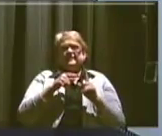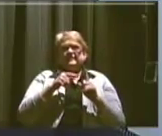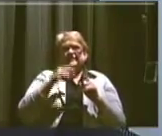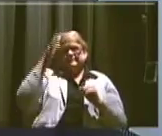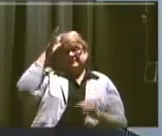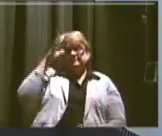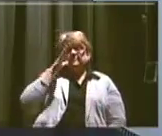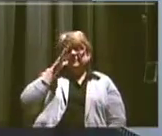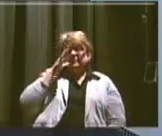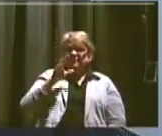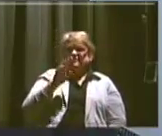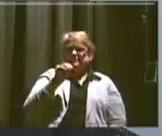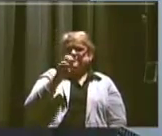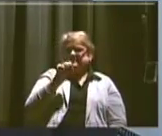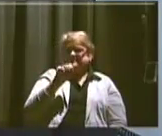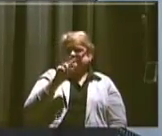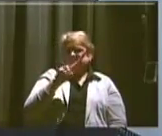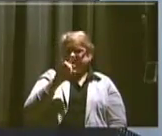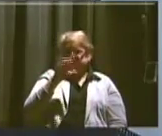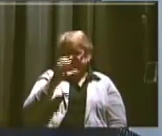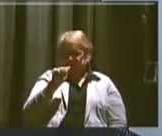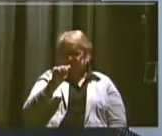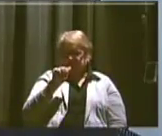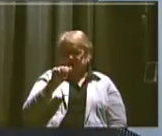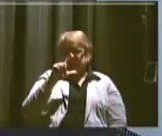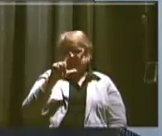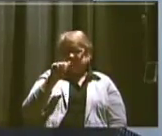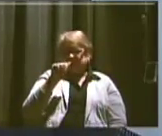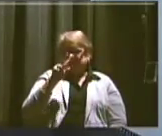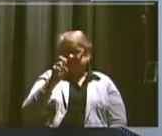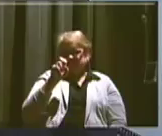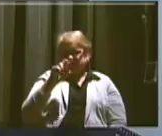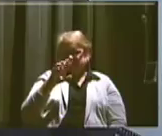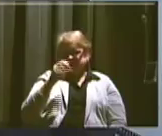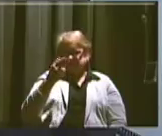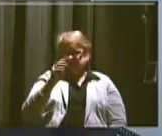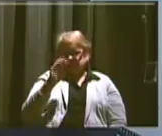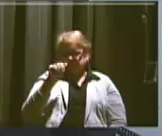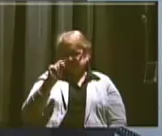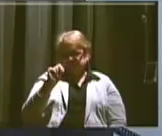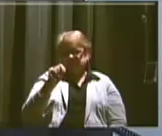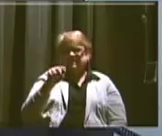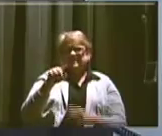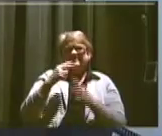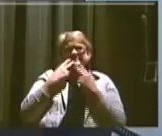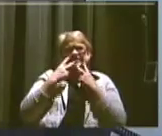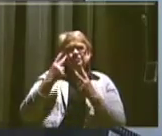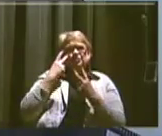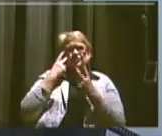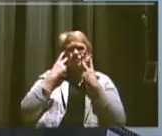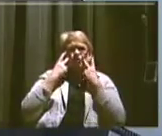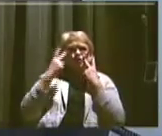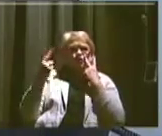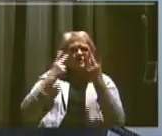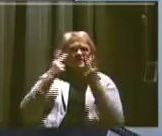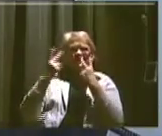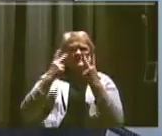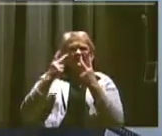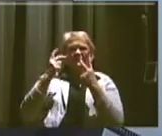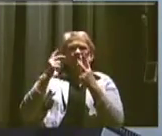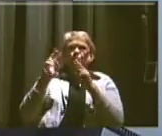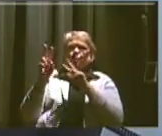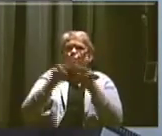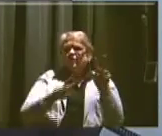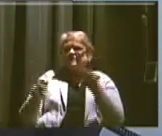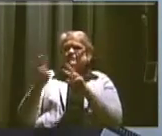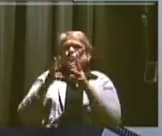Vidya Ravichandran, thank you for being our eyes and ears in the field, always looking for ways to support